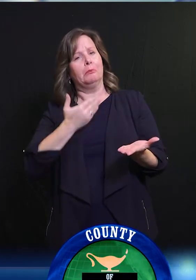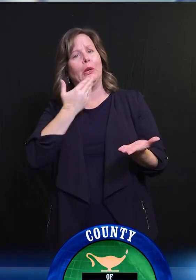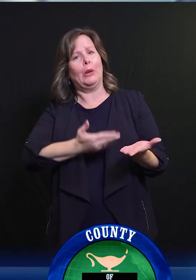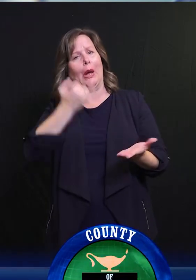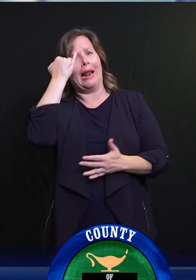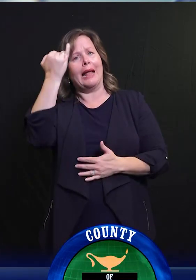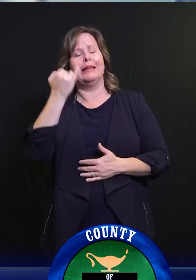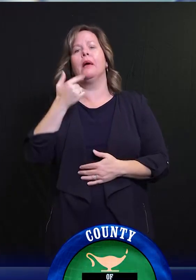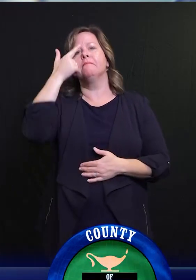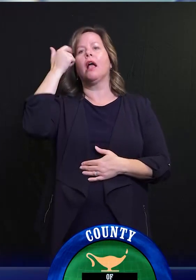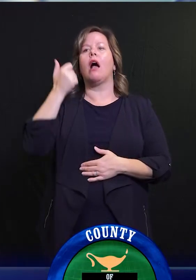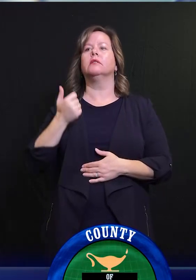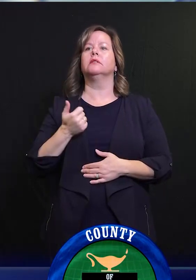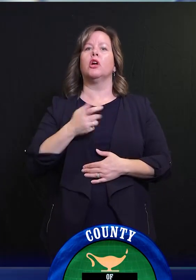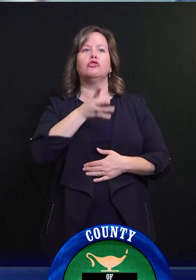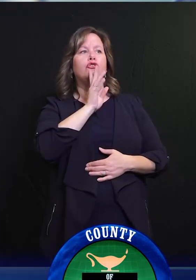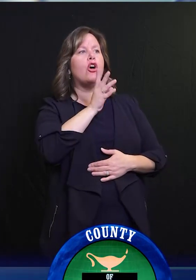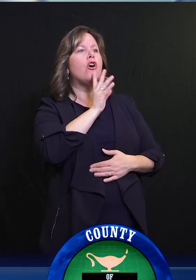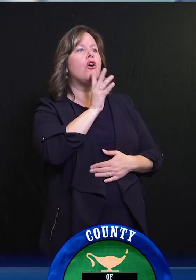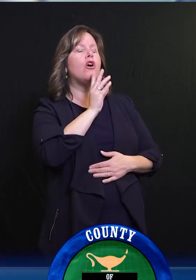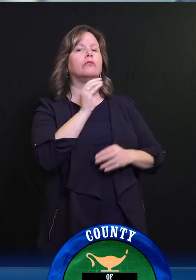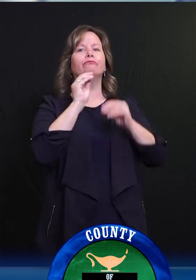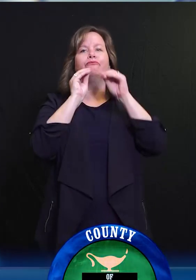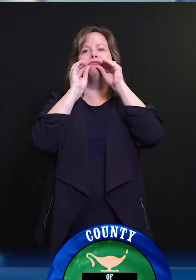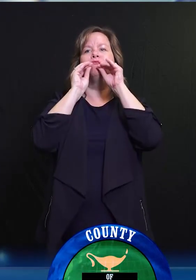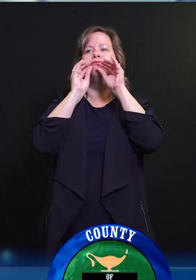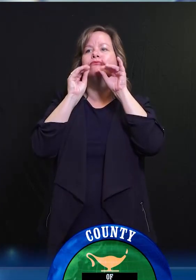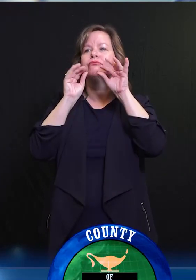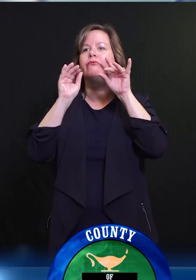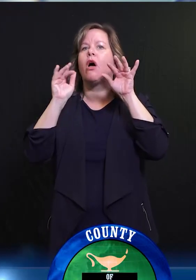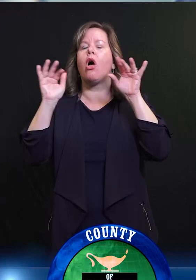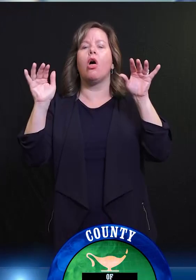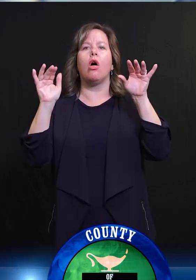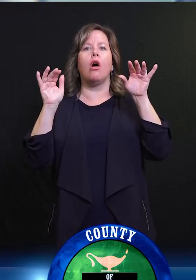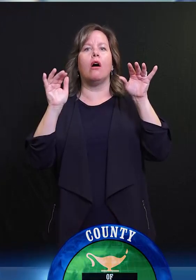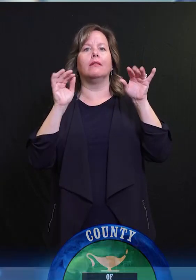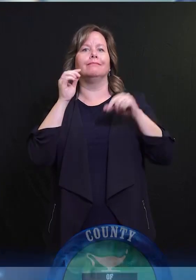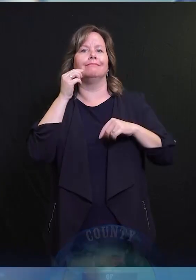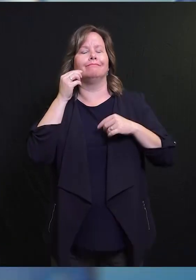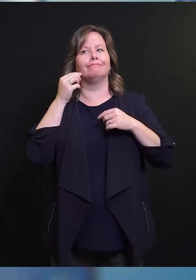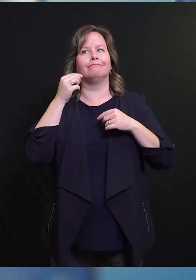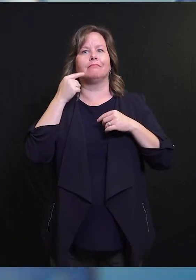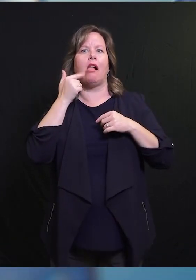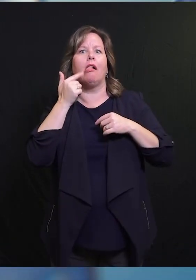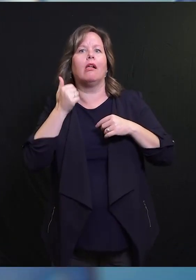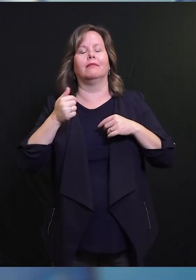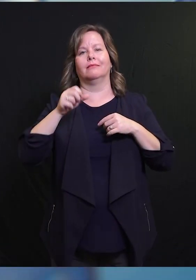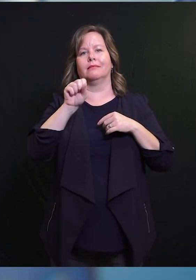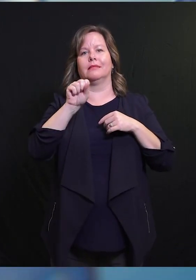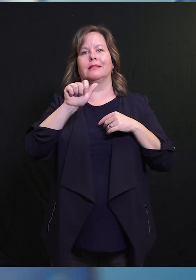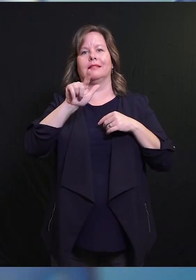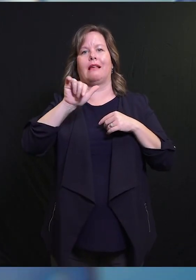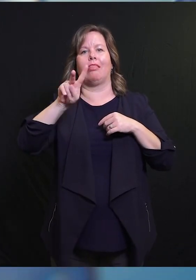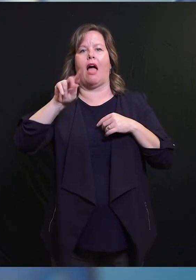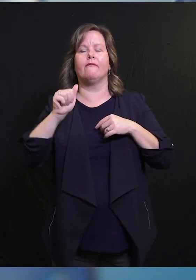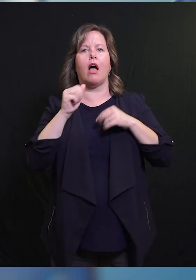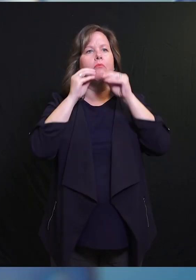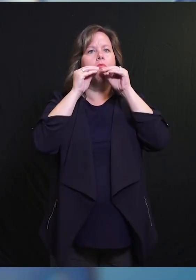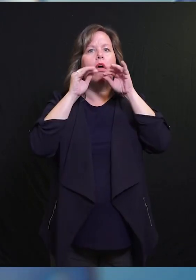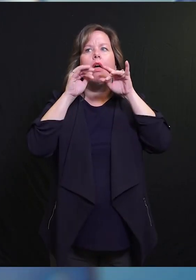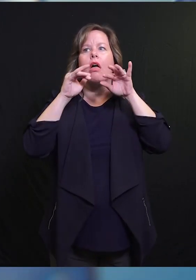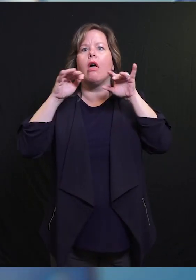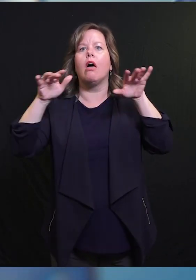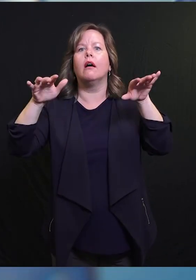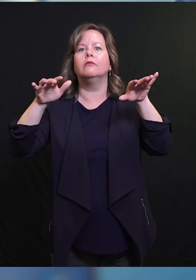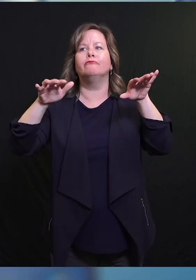releasing moisture in our breath. Particles of saliva come out, and all of that moisture carries virus with